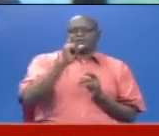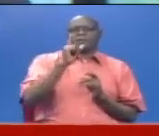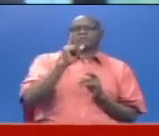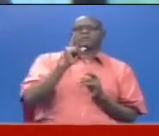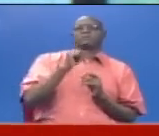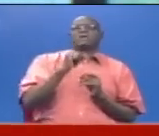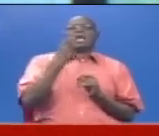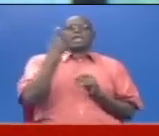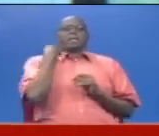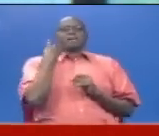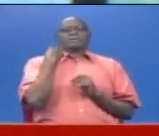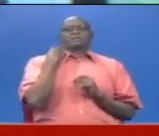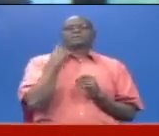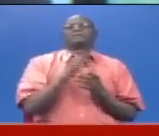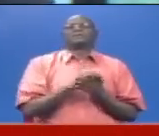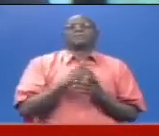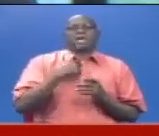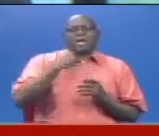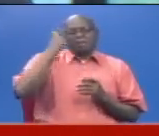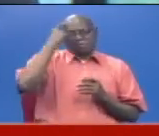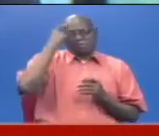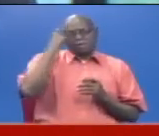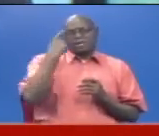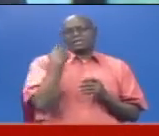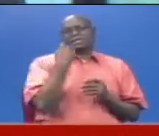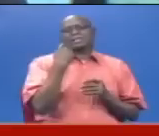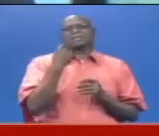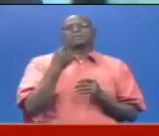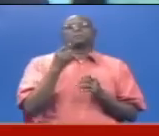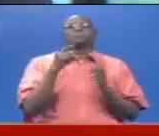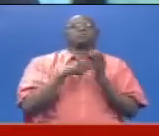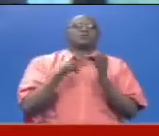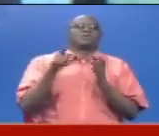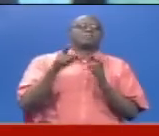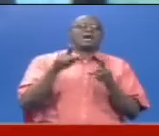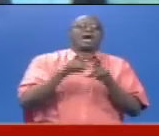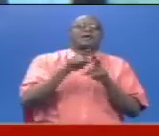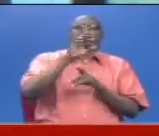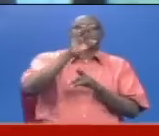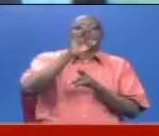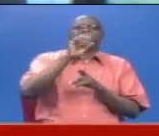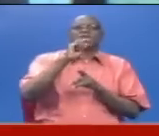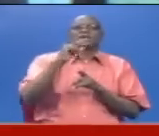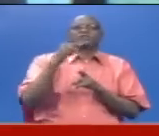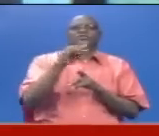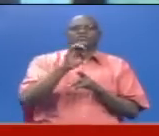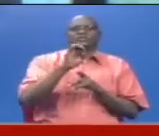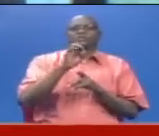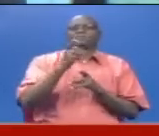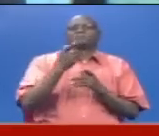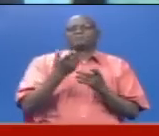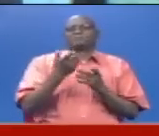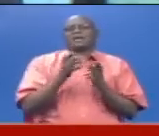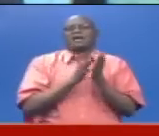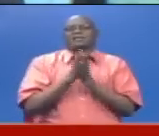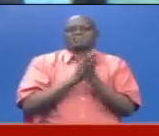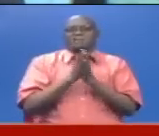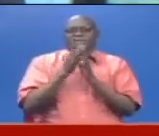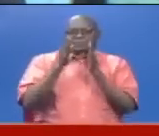of numbers. I remember the other day somebody referred to him as a fringe candidate. So if you look at the